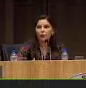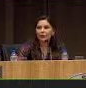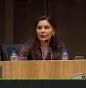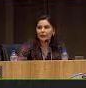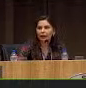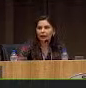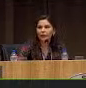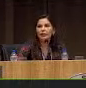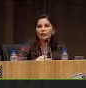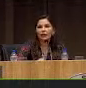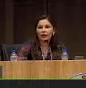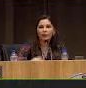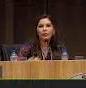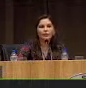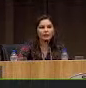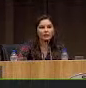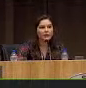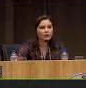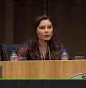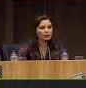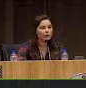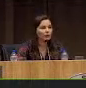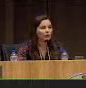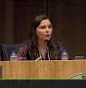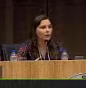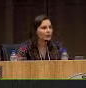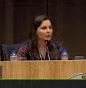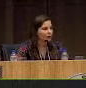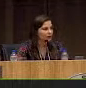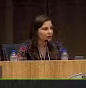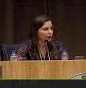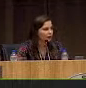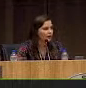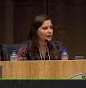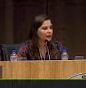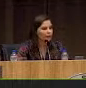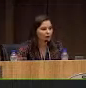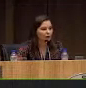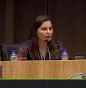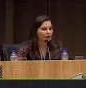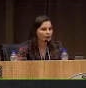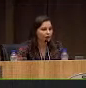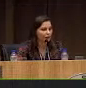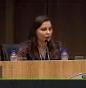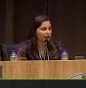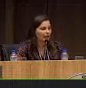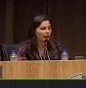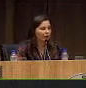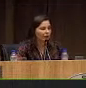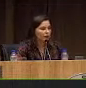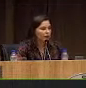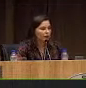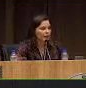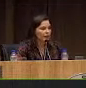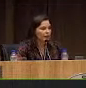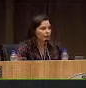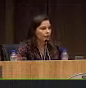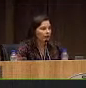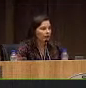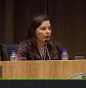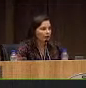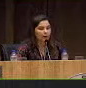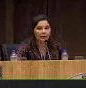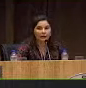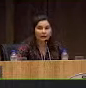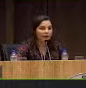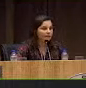completely recovered, and we didn't think it was necessary to repeat these exams after a while. And I'm